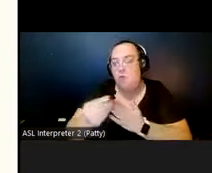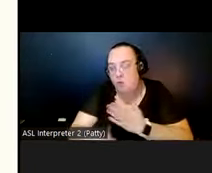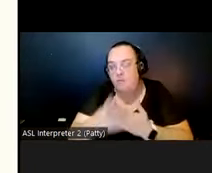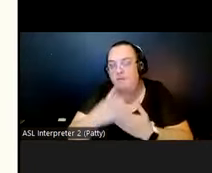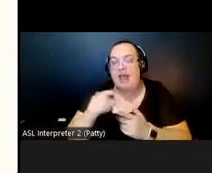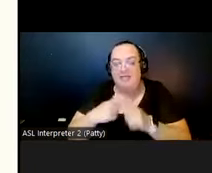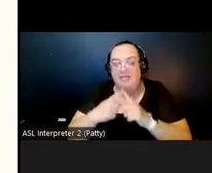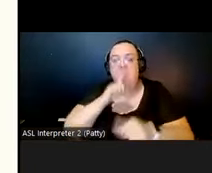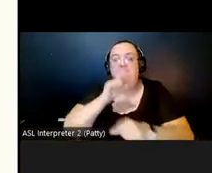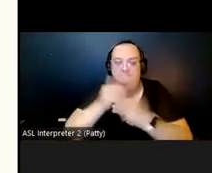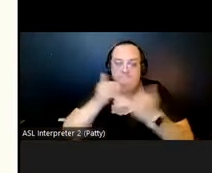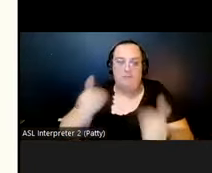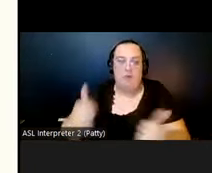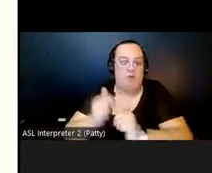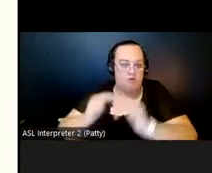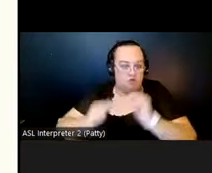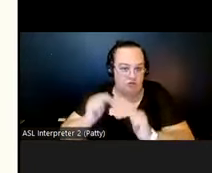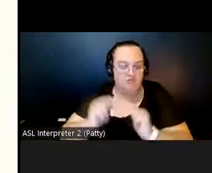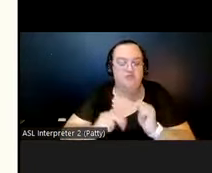execution.